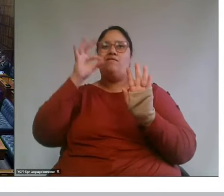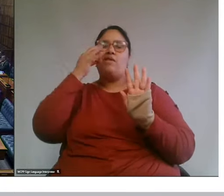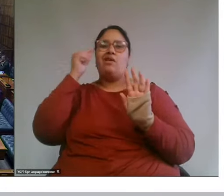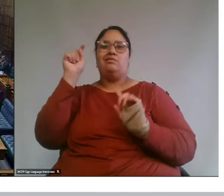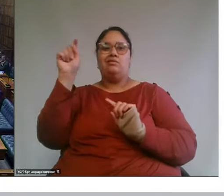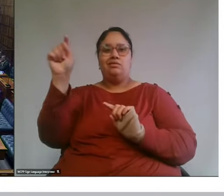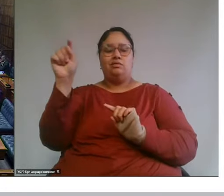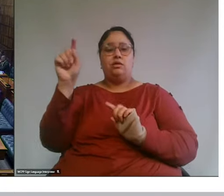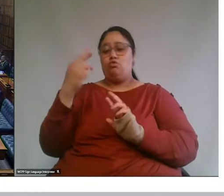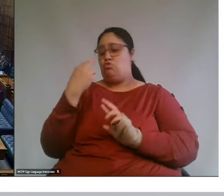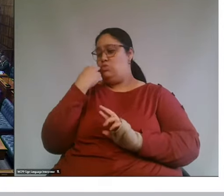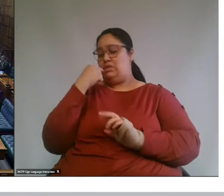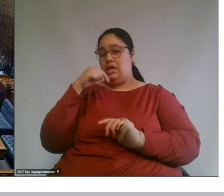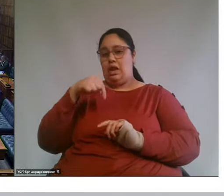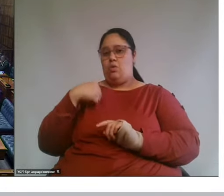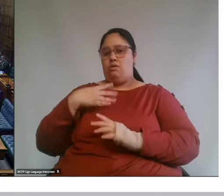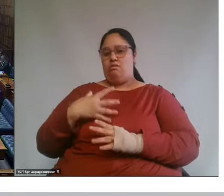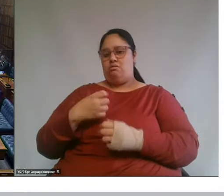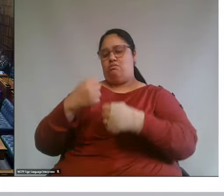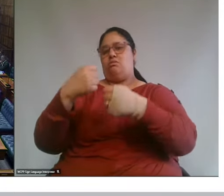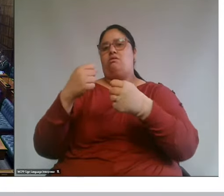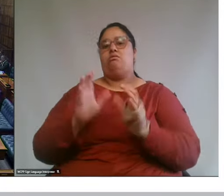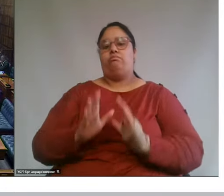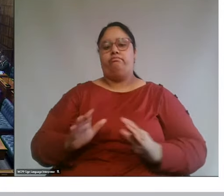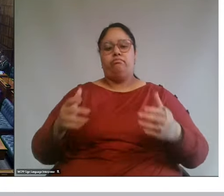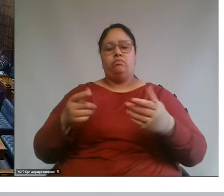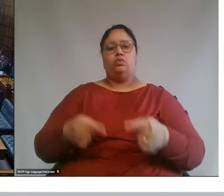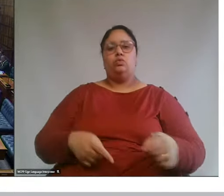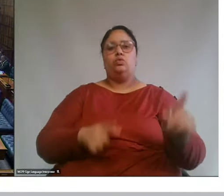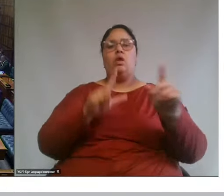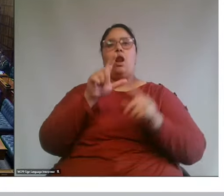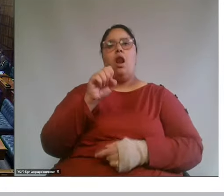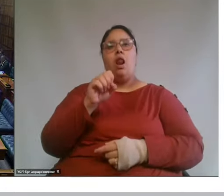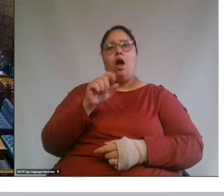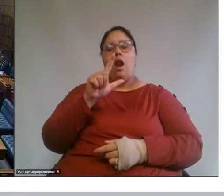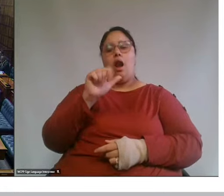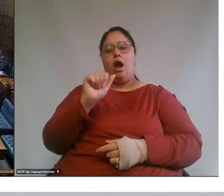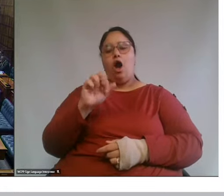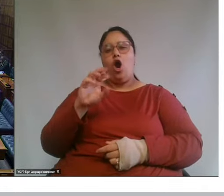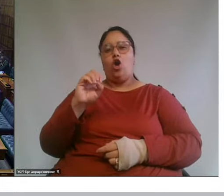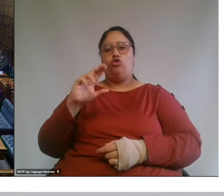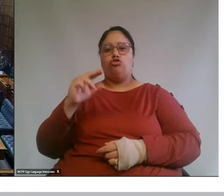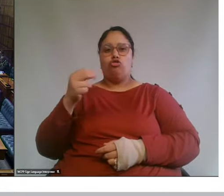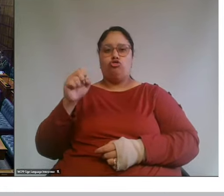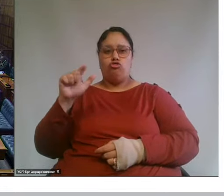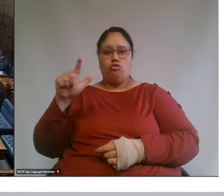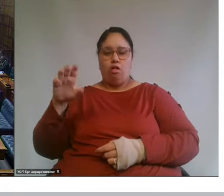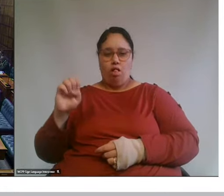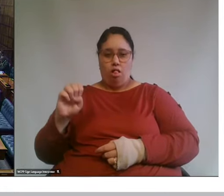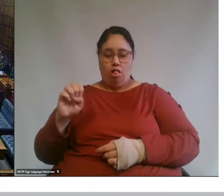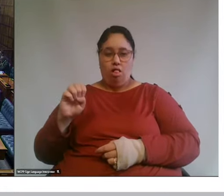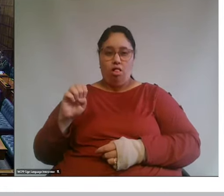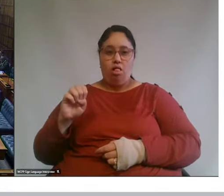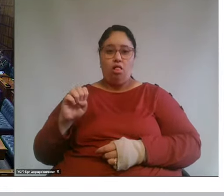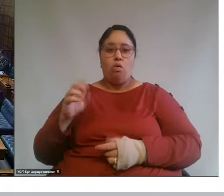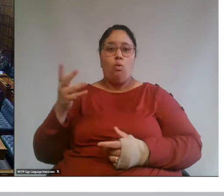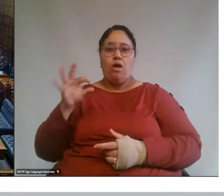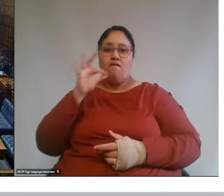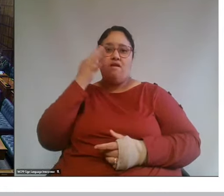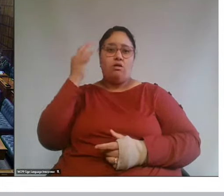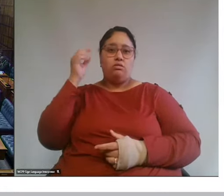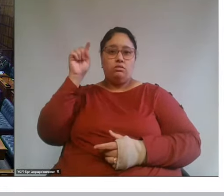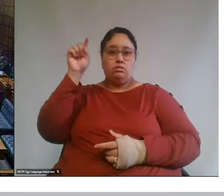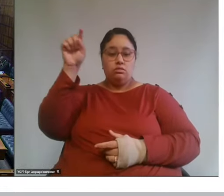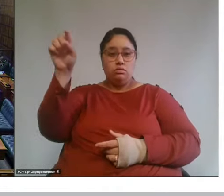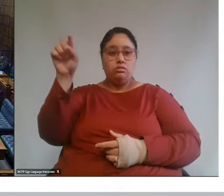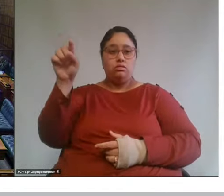fact recently we took a delegation to La relle I got that right um in France